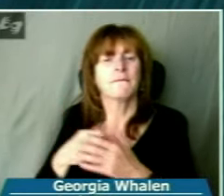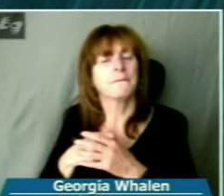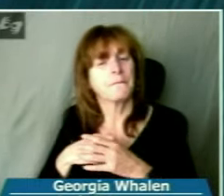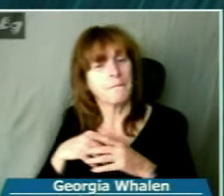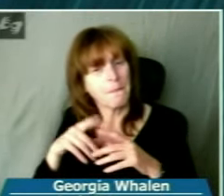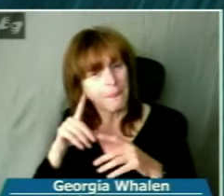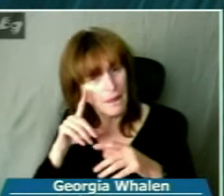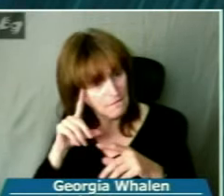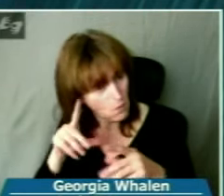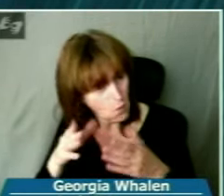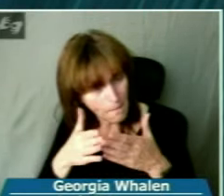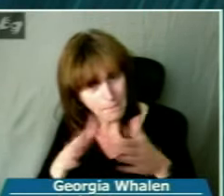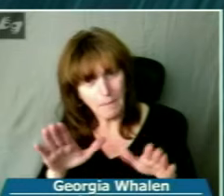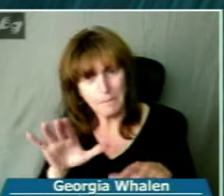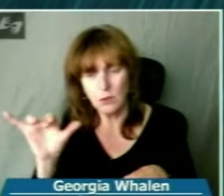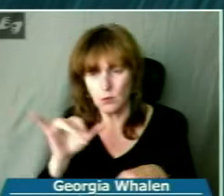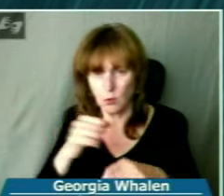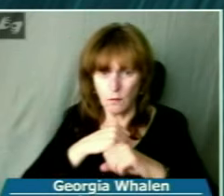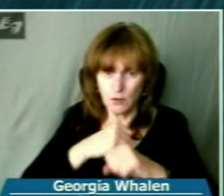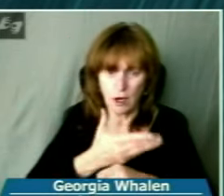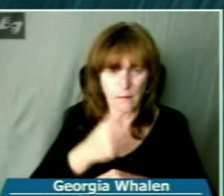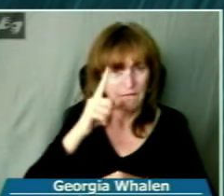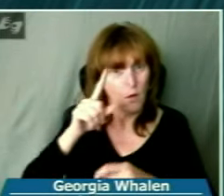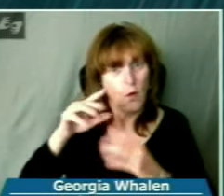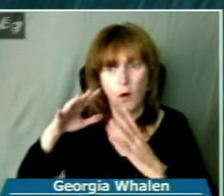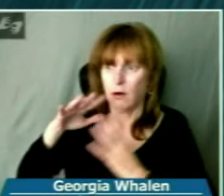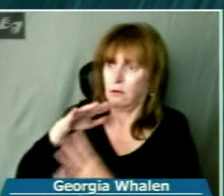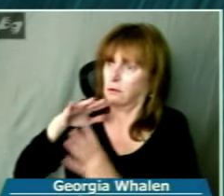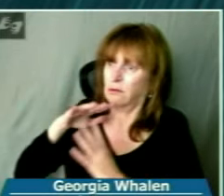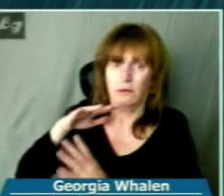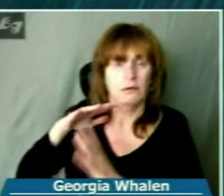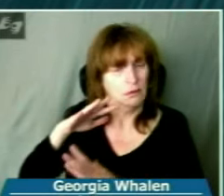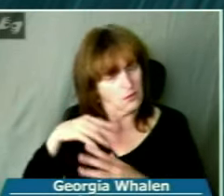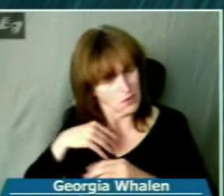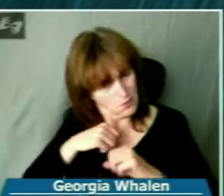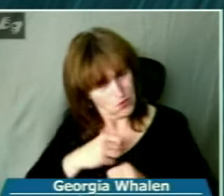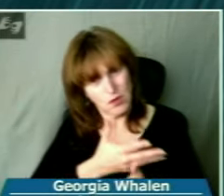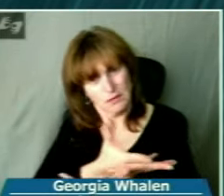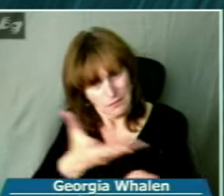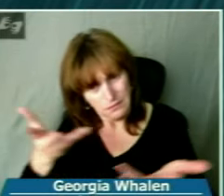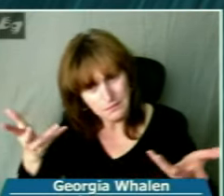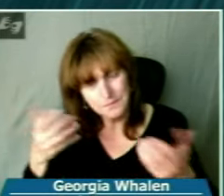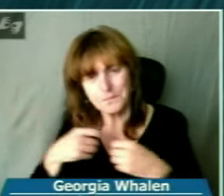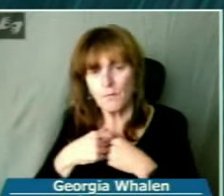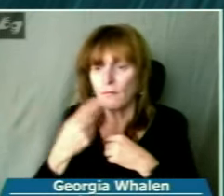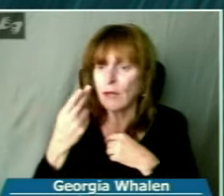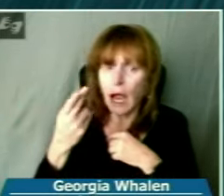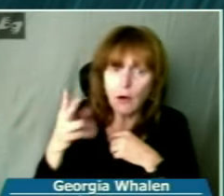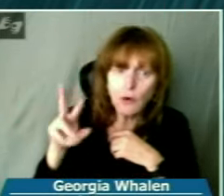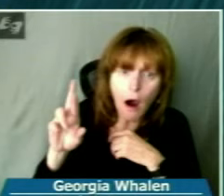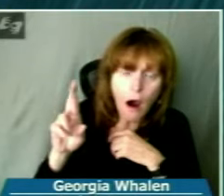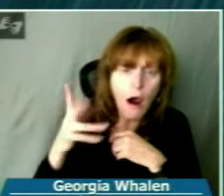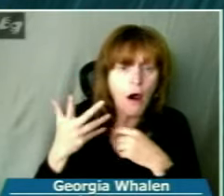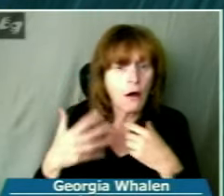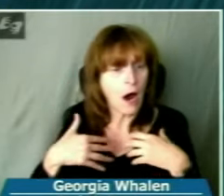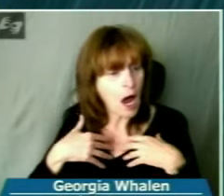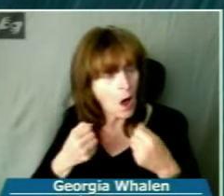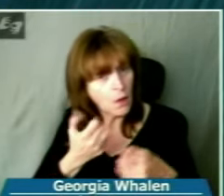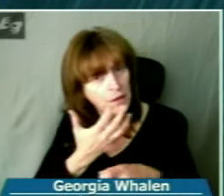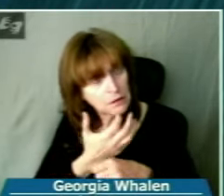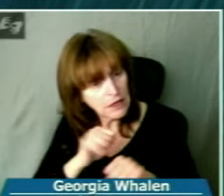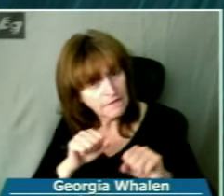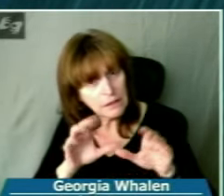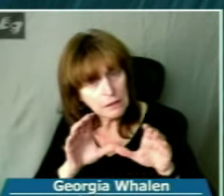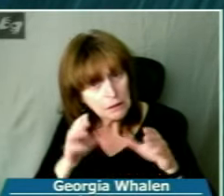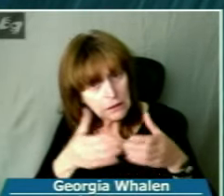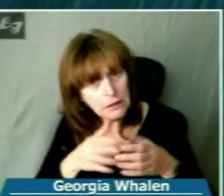our services. So we've spent a lot of time with our HR department, through our occupational health folks, our health, safety, and wellness team,